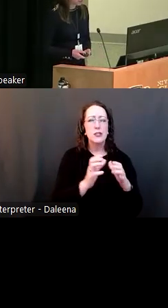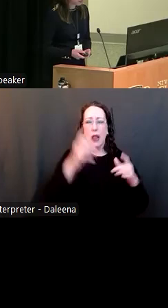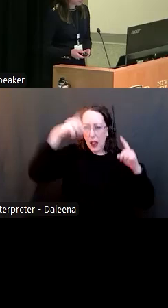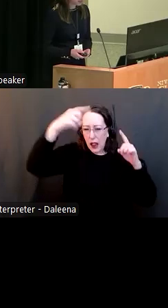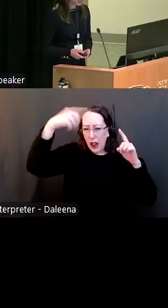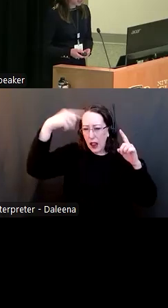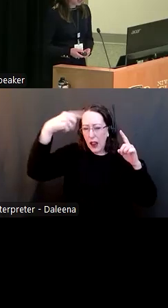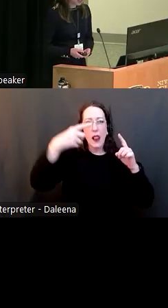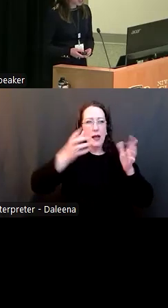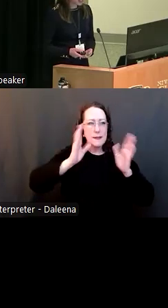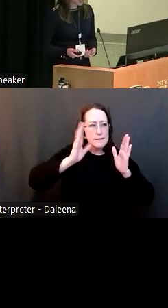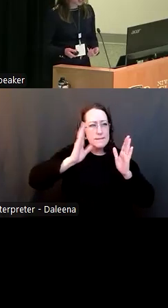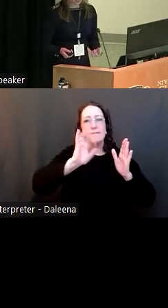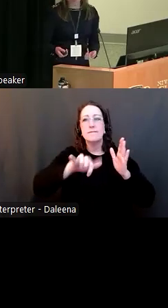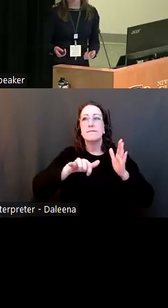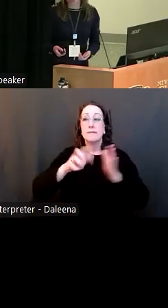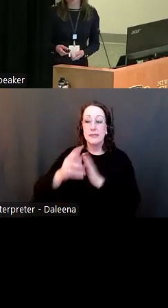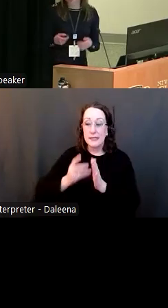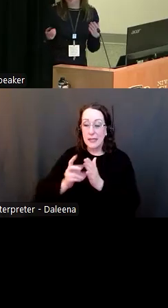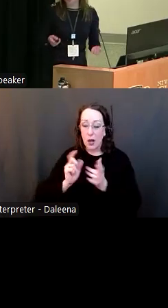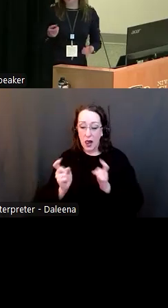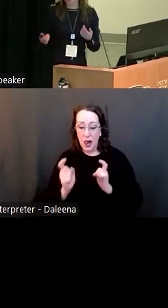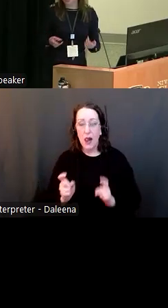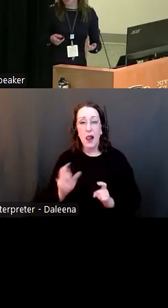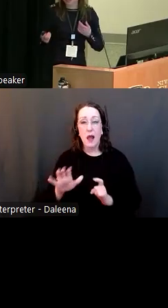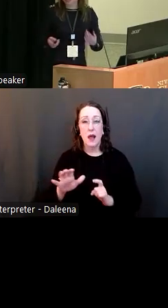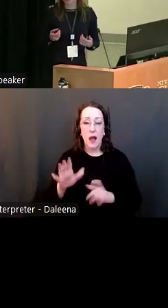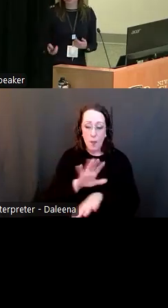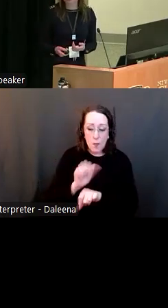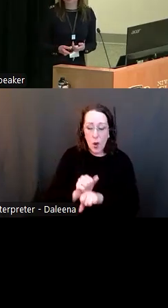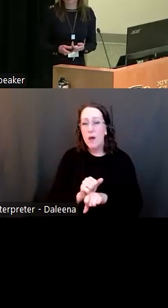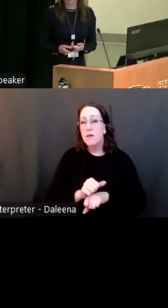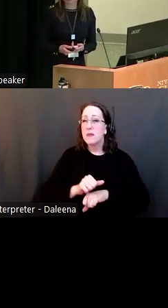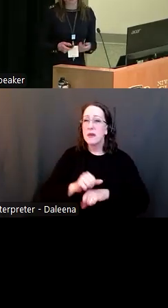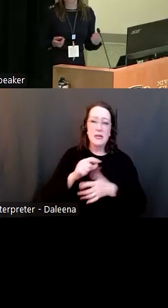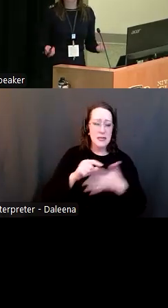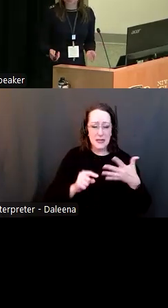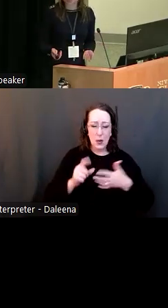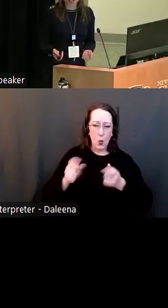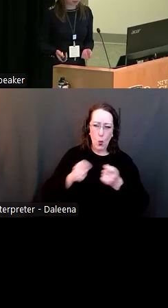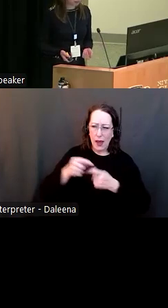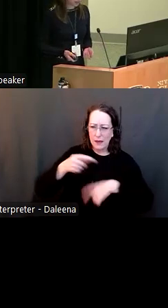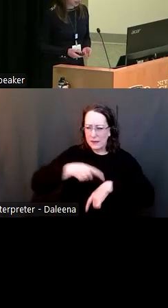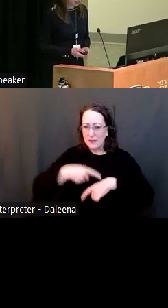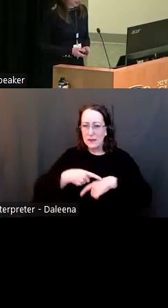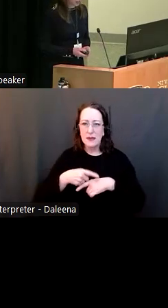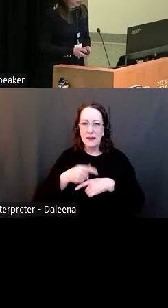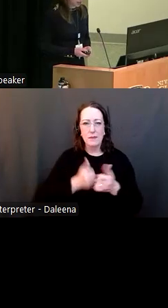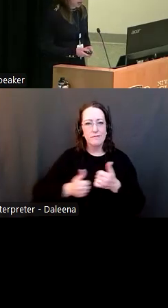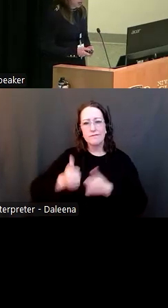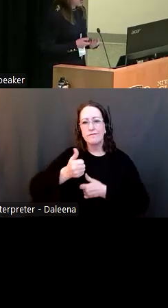attention. Scheduling and adjusting your appointments in your timetable, executive functioning.